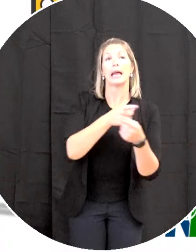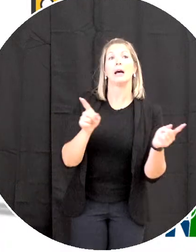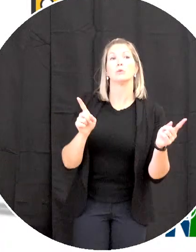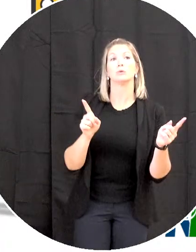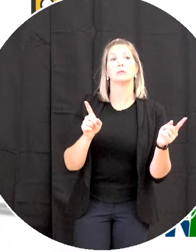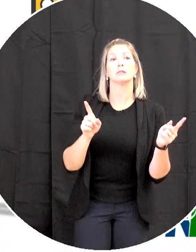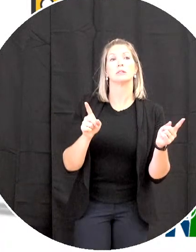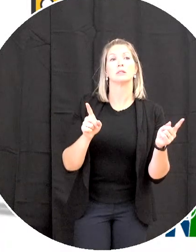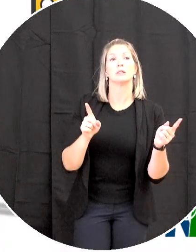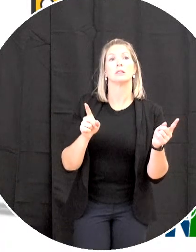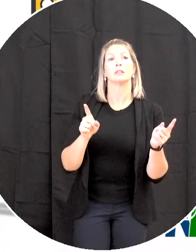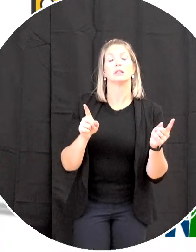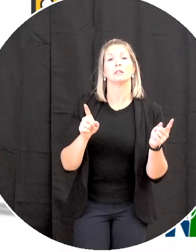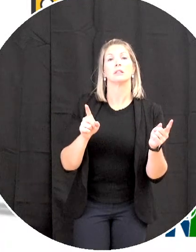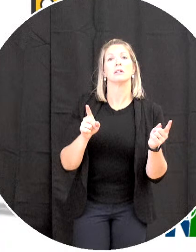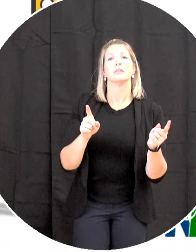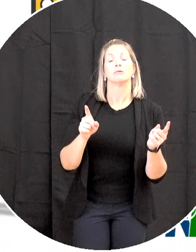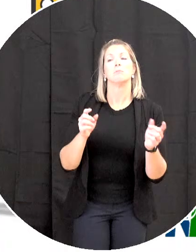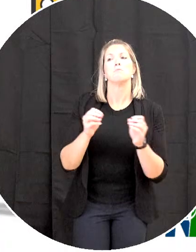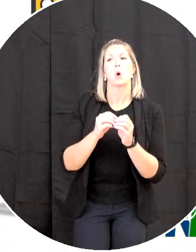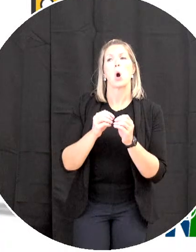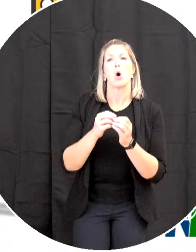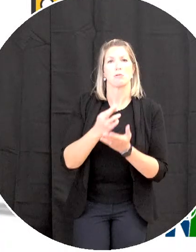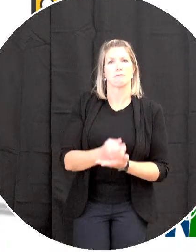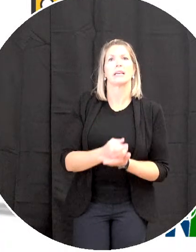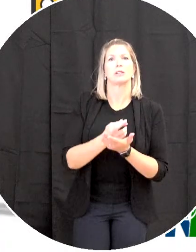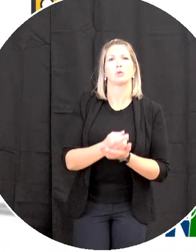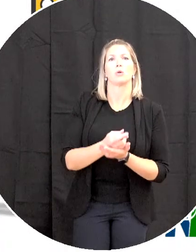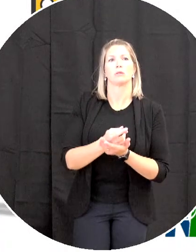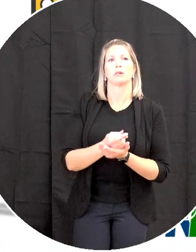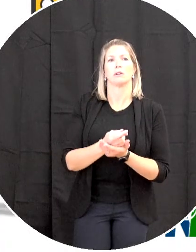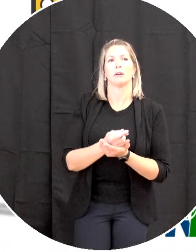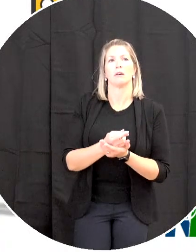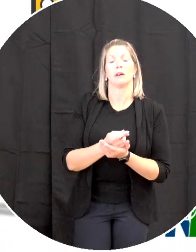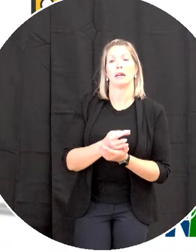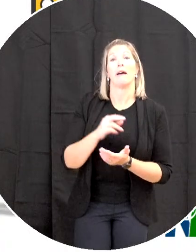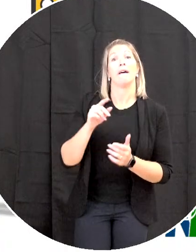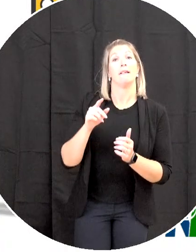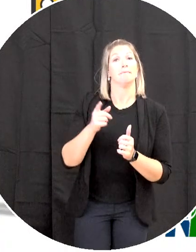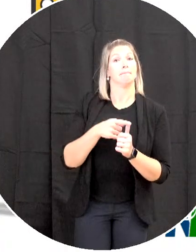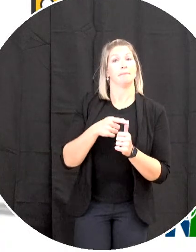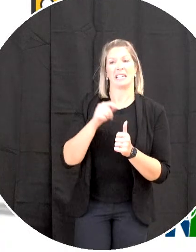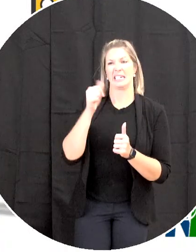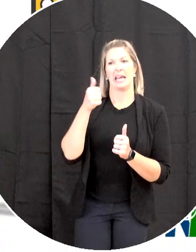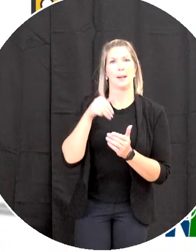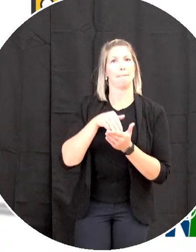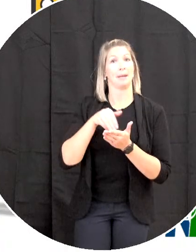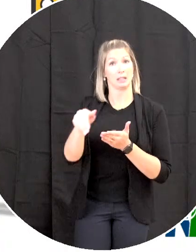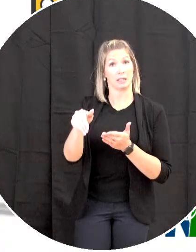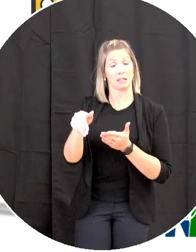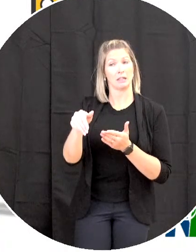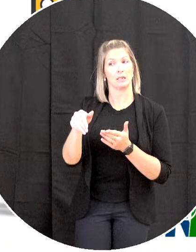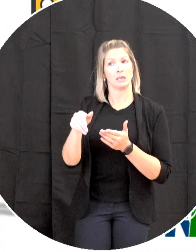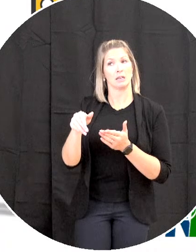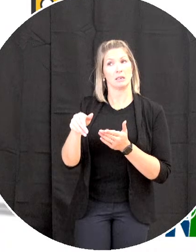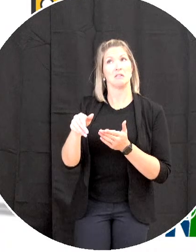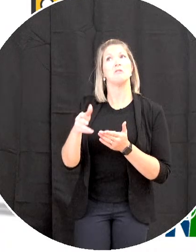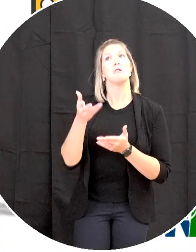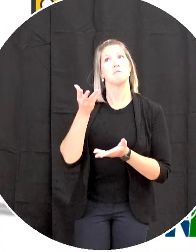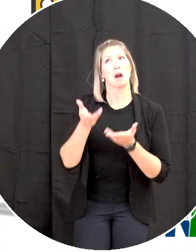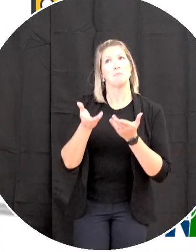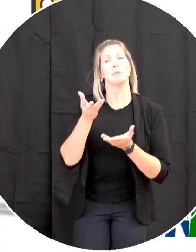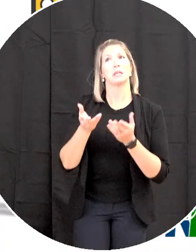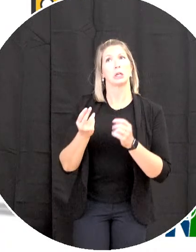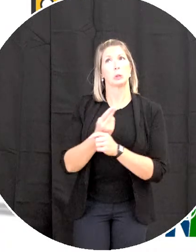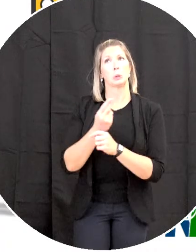much needed additional resources, initially pegged at $10 million. We'll probably go beyond that into the $12 or even